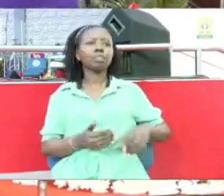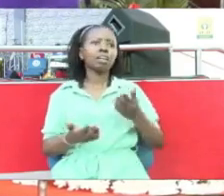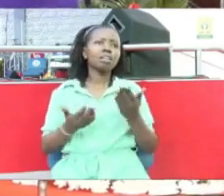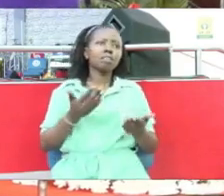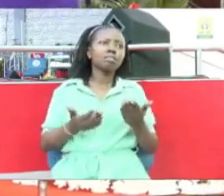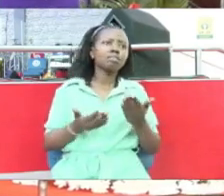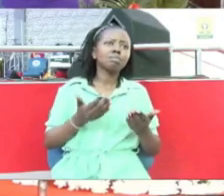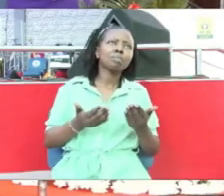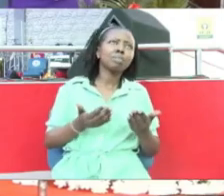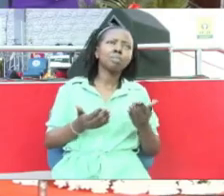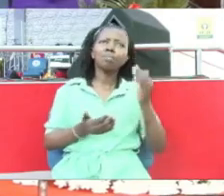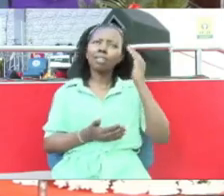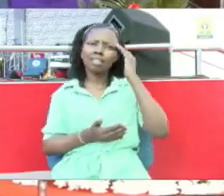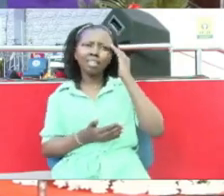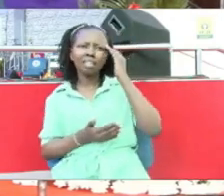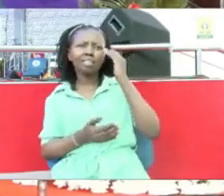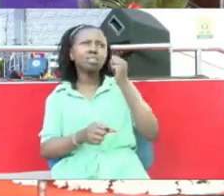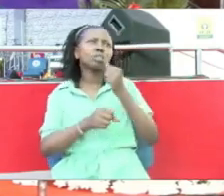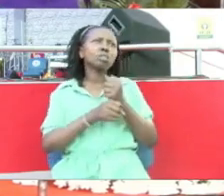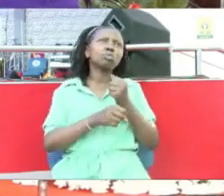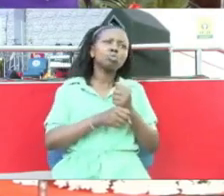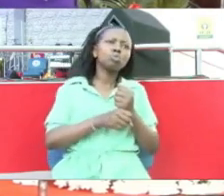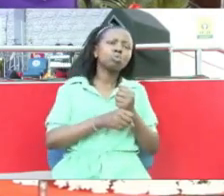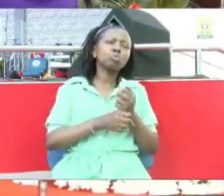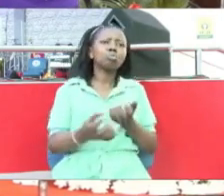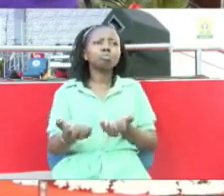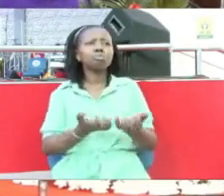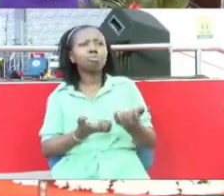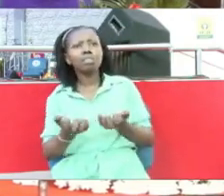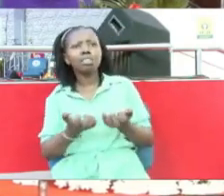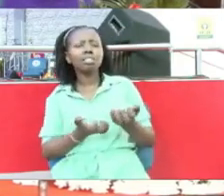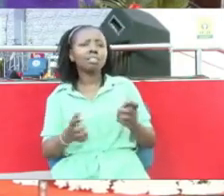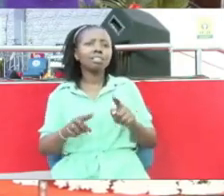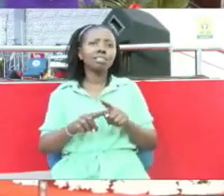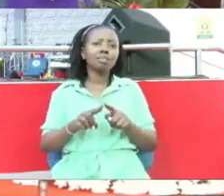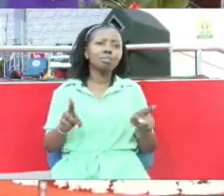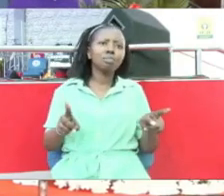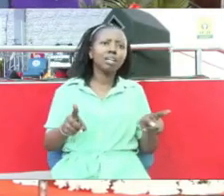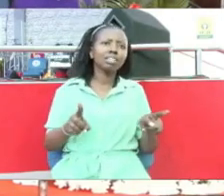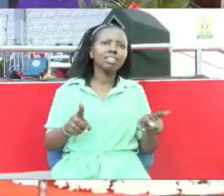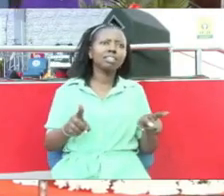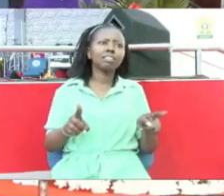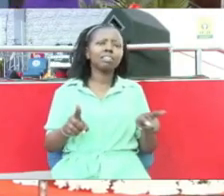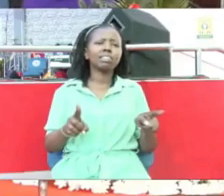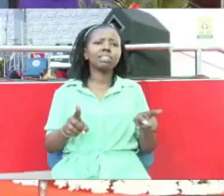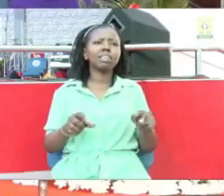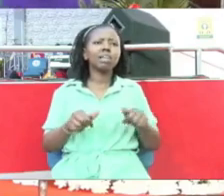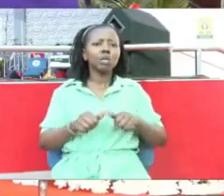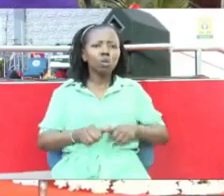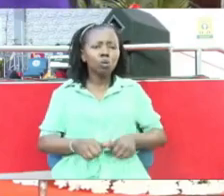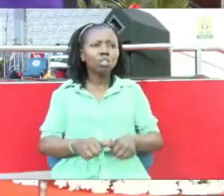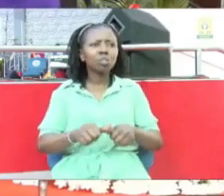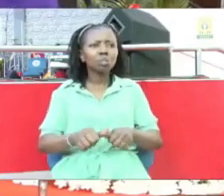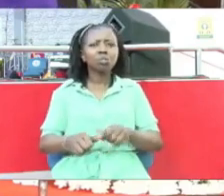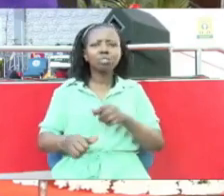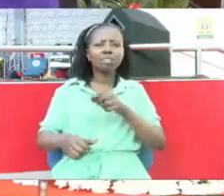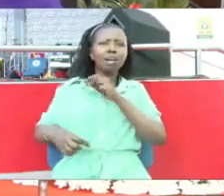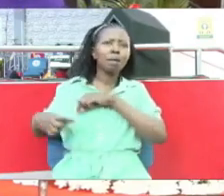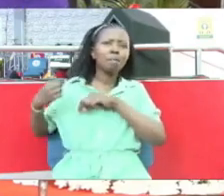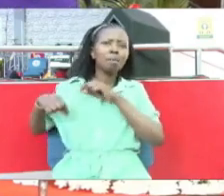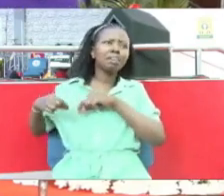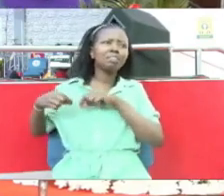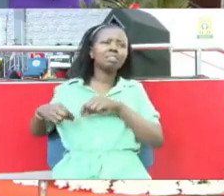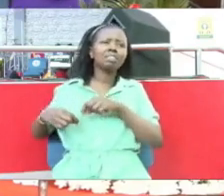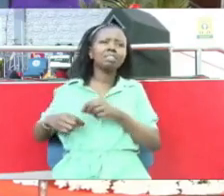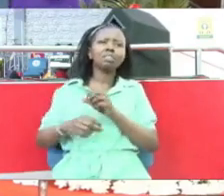been wondering, you've been doing business and what you have found yourself is that you keep marching on the same spot. Nothing is